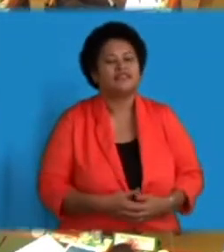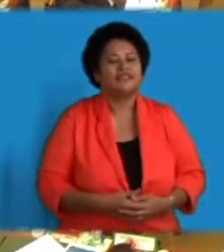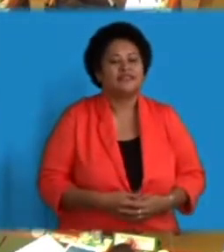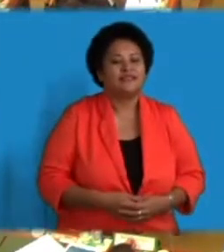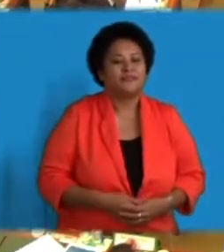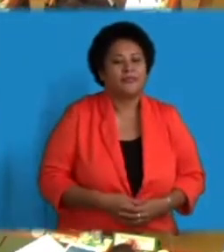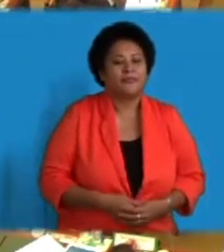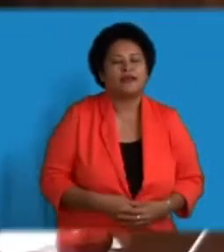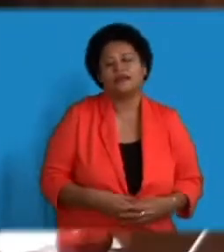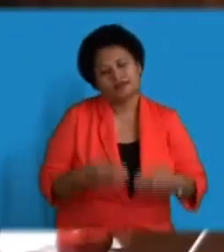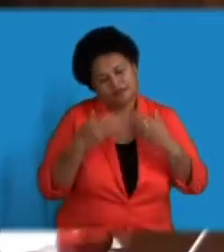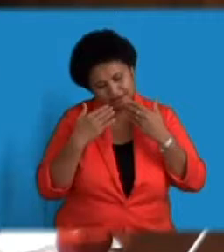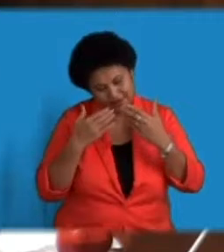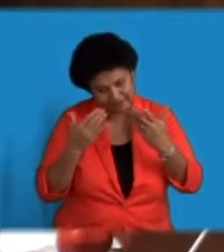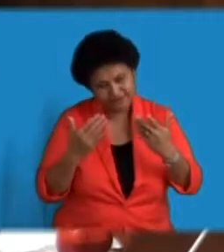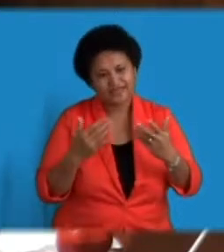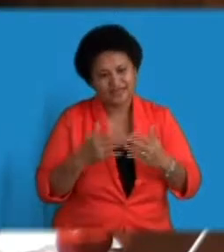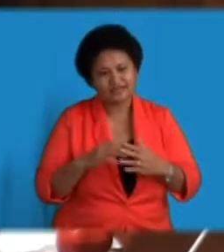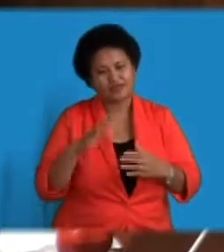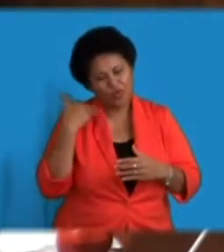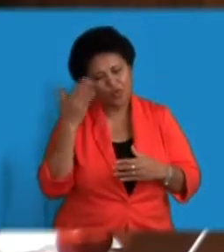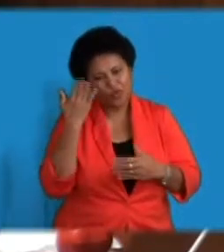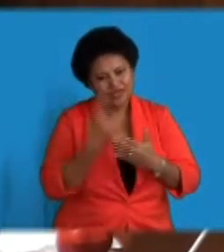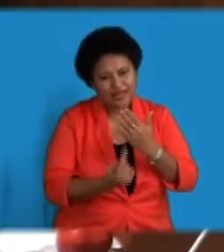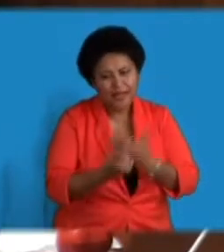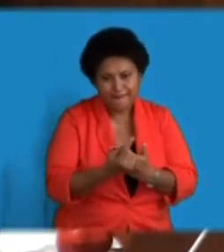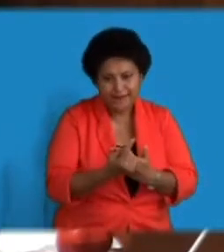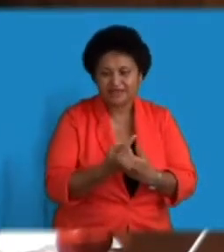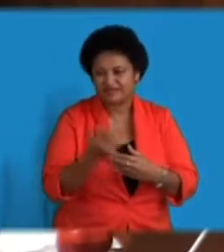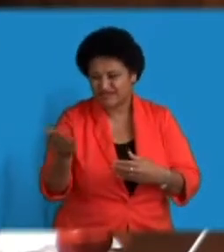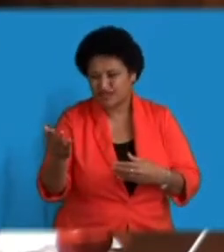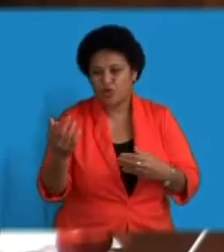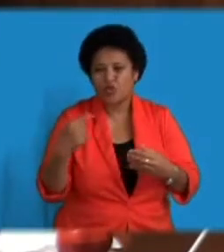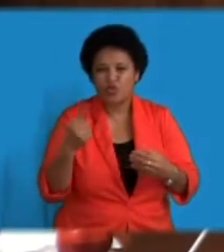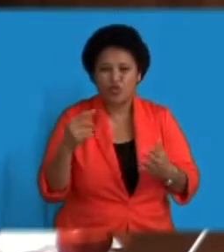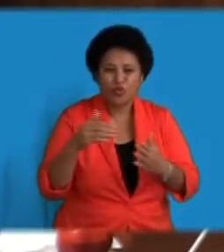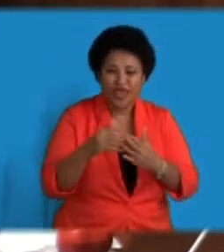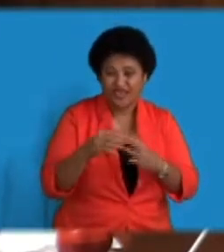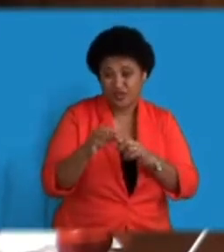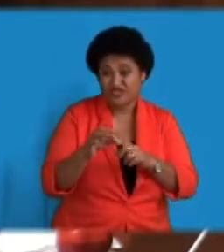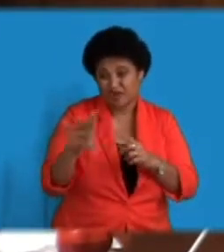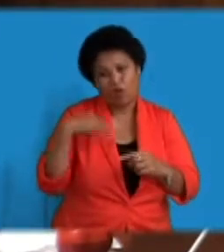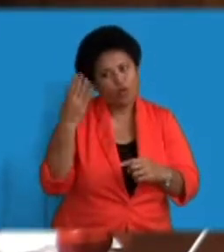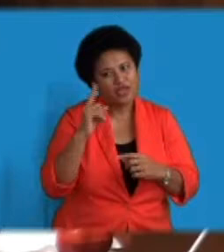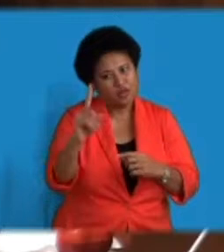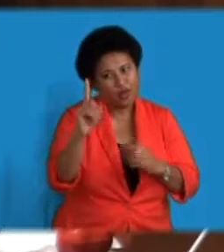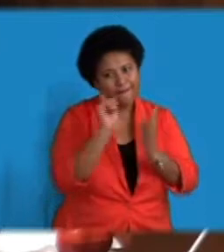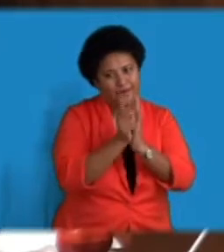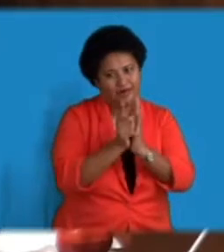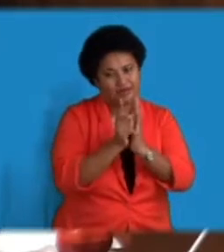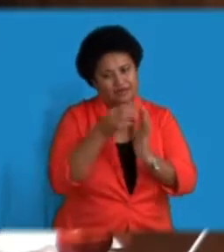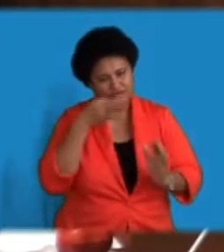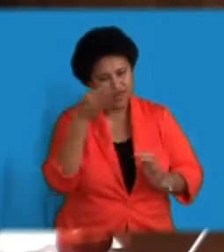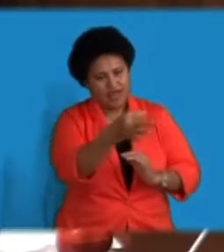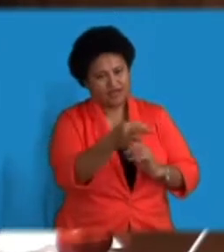Thank you. As has been the practice, the person asking supplementary question is given 1 minute to